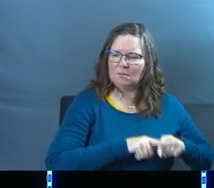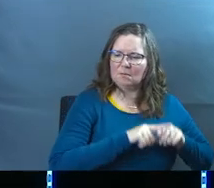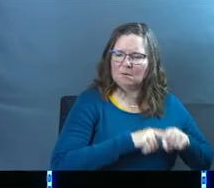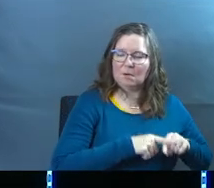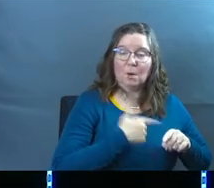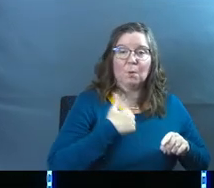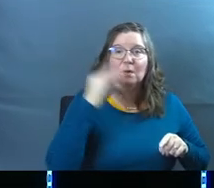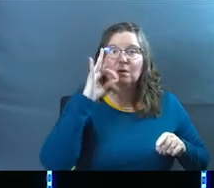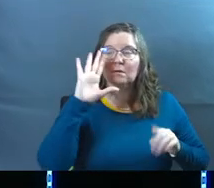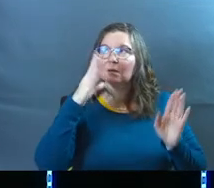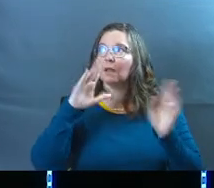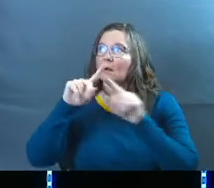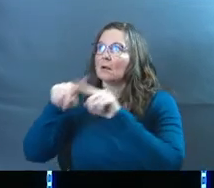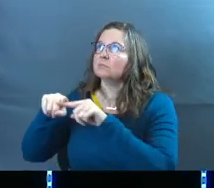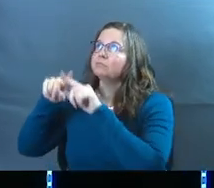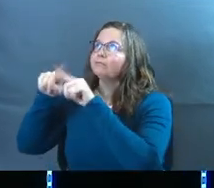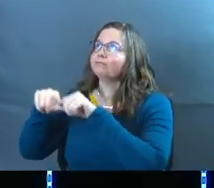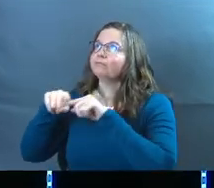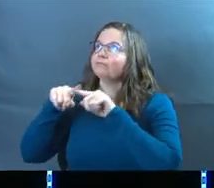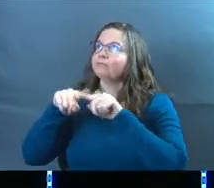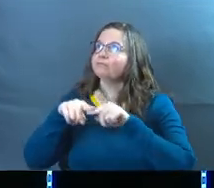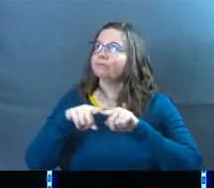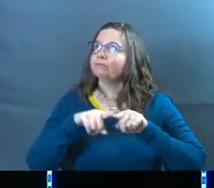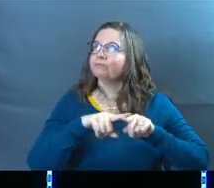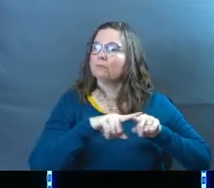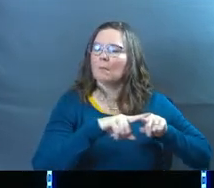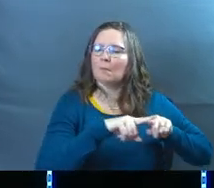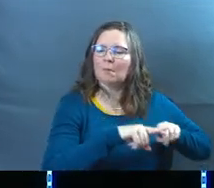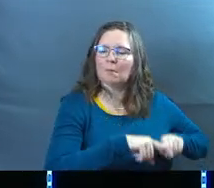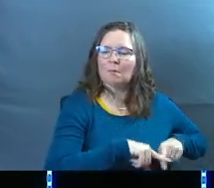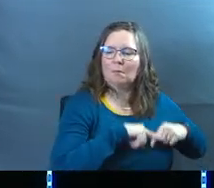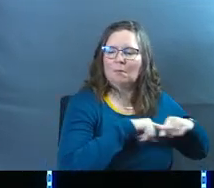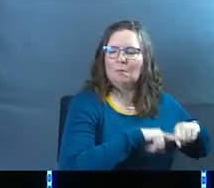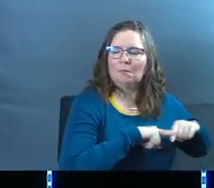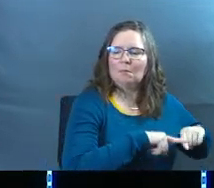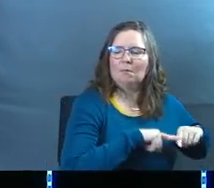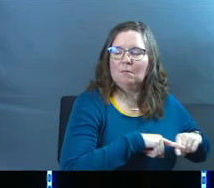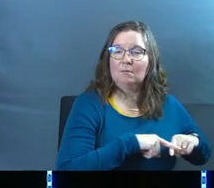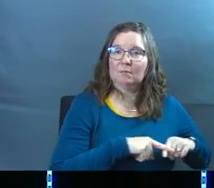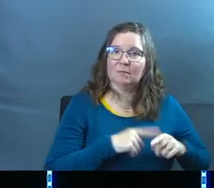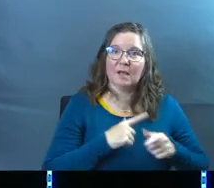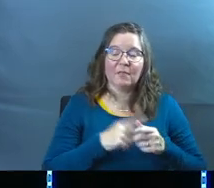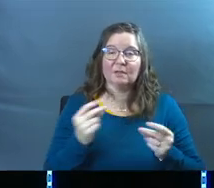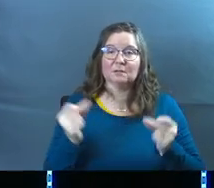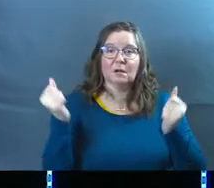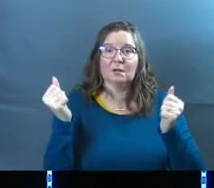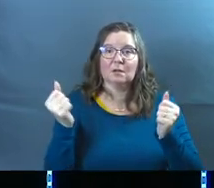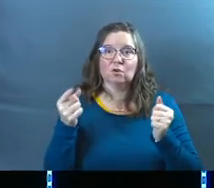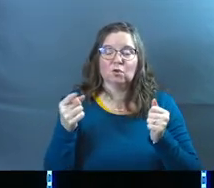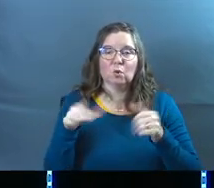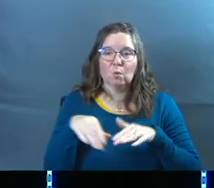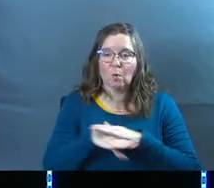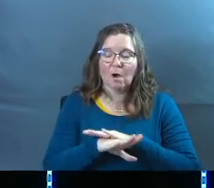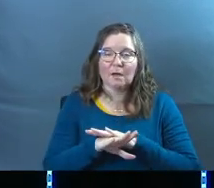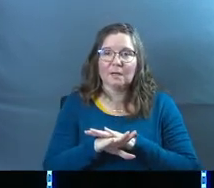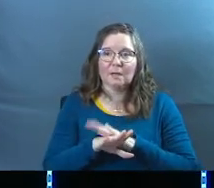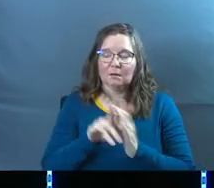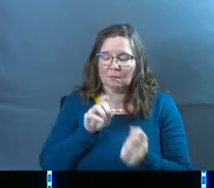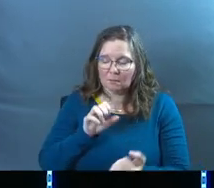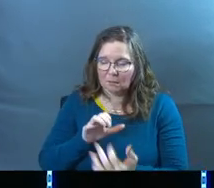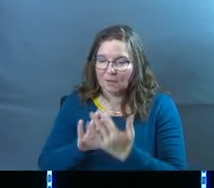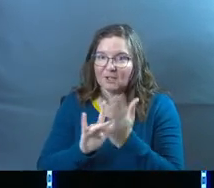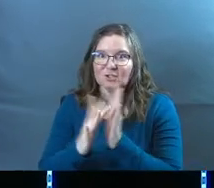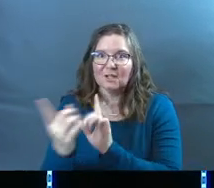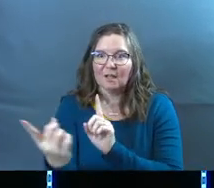even know what's happening. It's like this very, very slow hardening of the Christian. And then suddenly you walk into a clearing